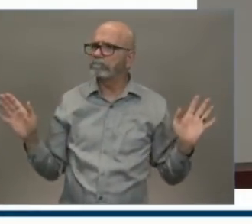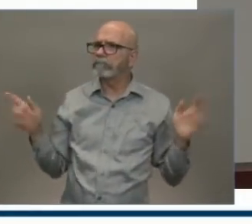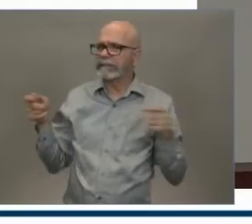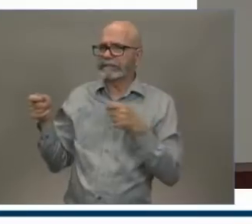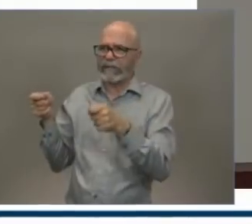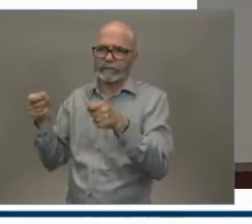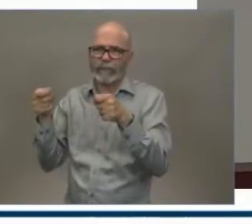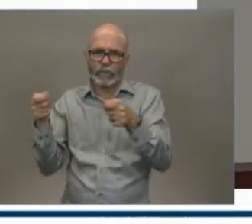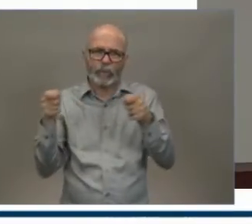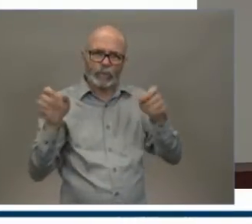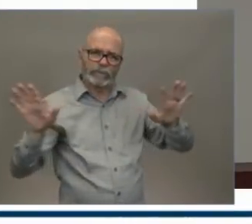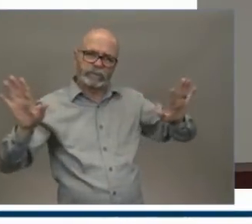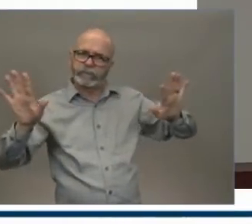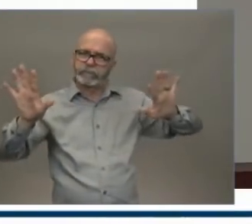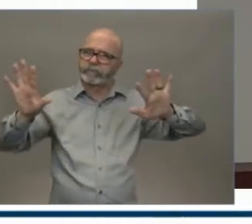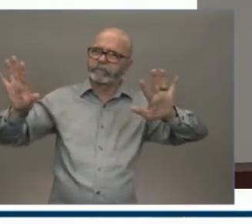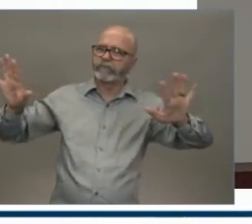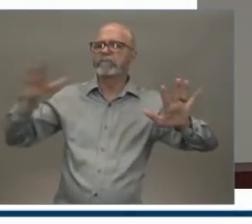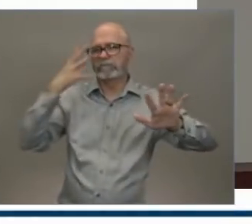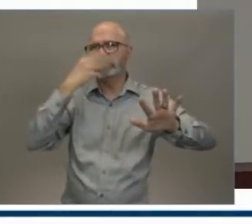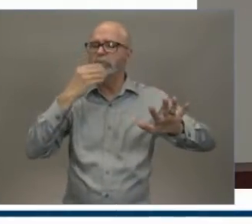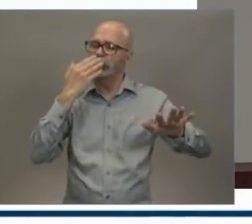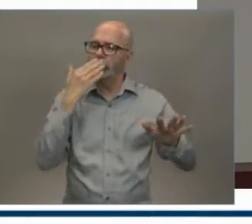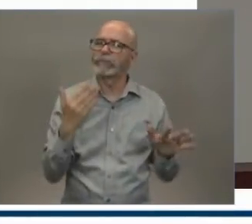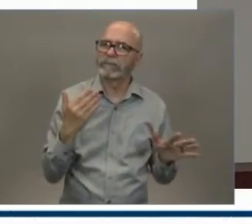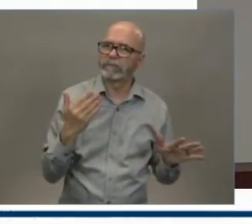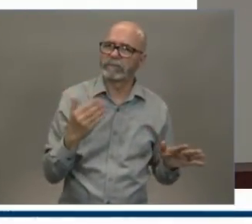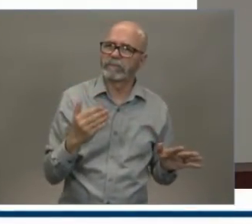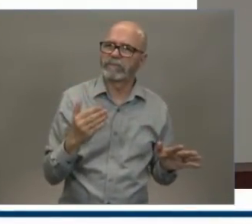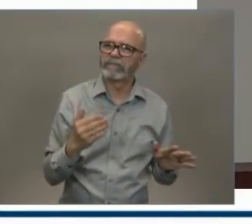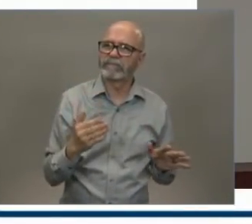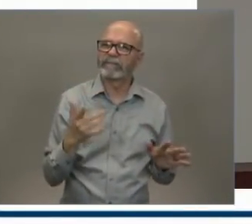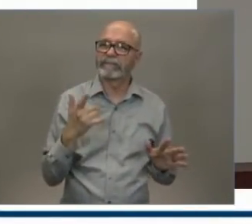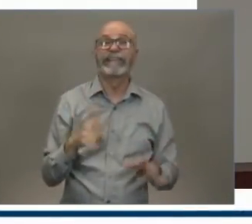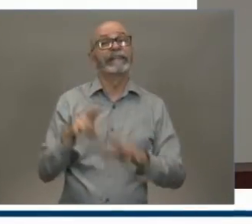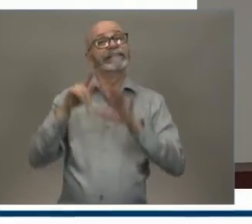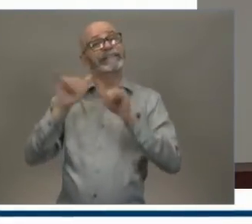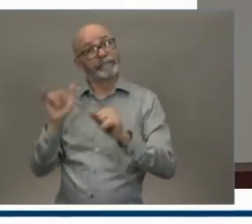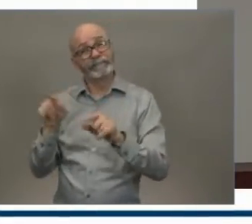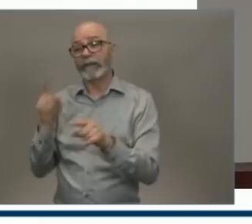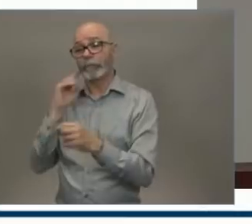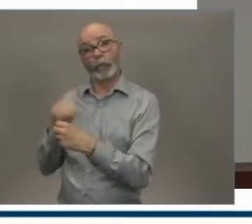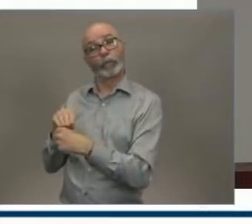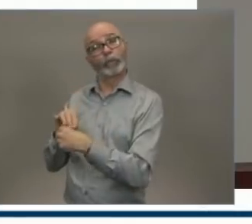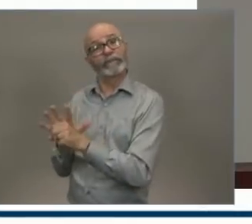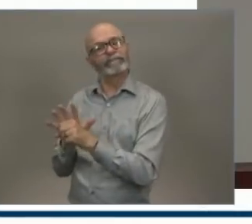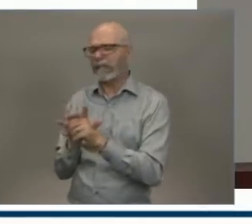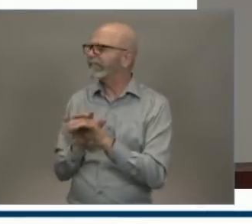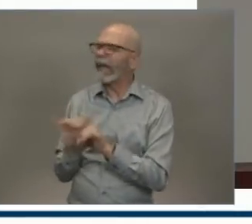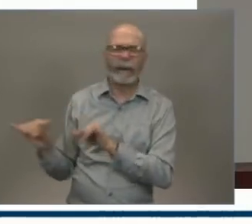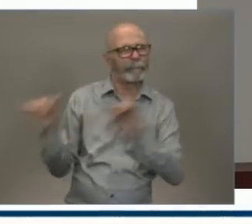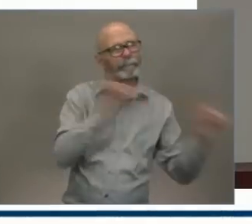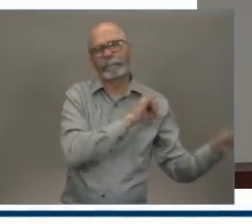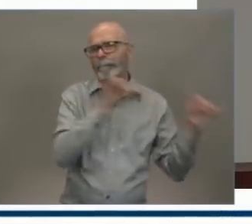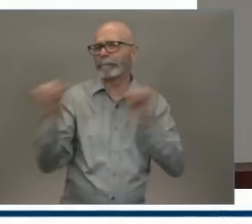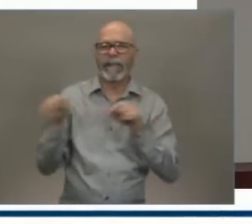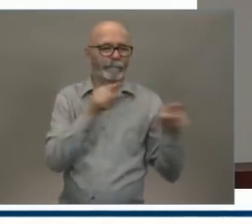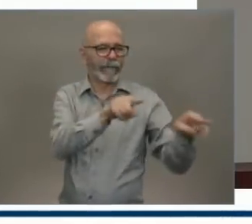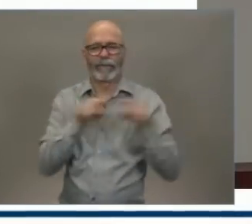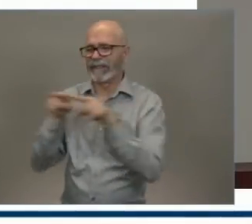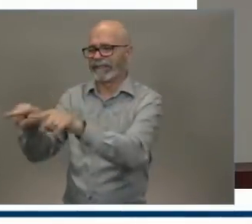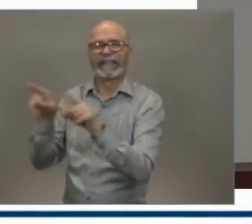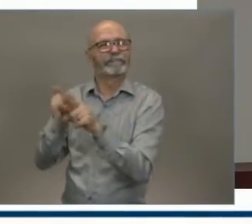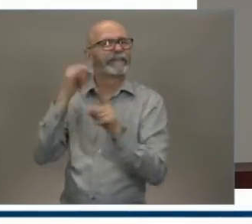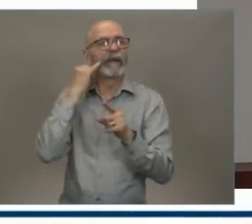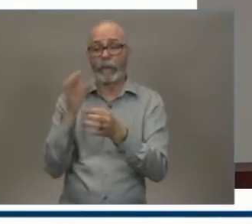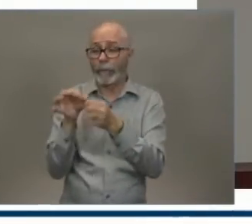variants don't require us to do really anything different in Nova Scotia. They're just a reminder of how we need to stay strong